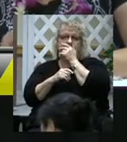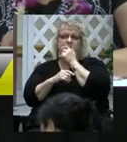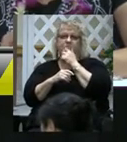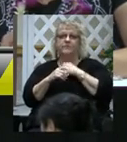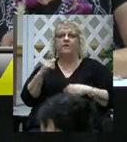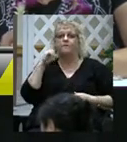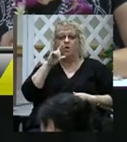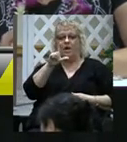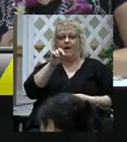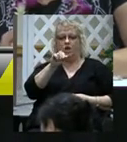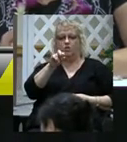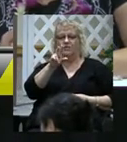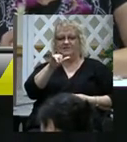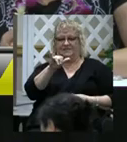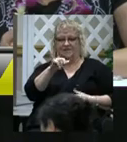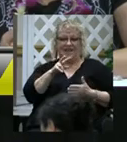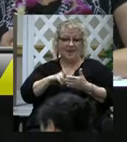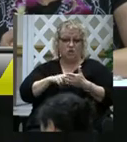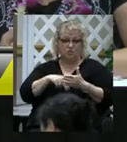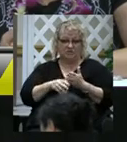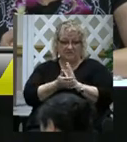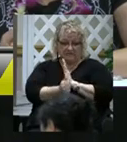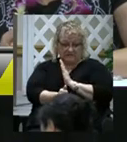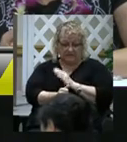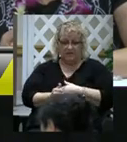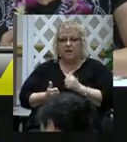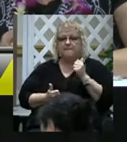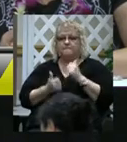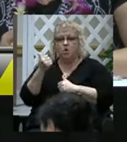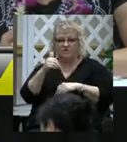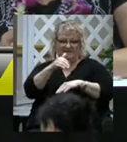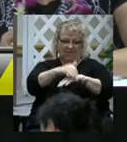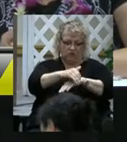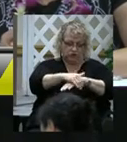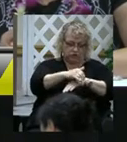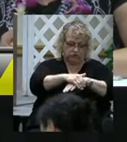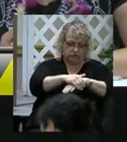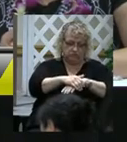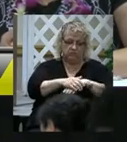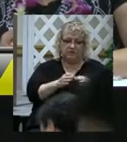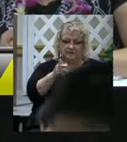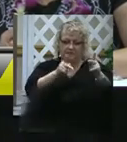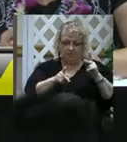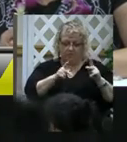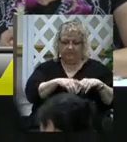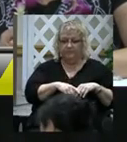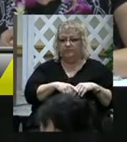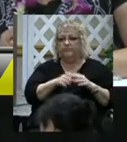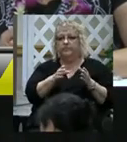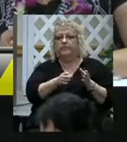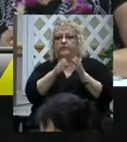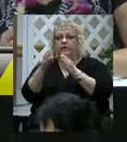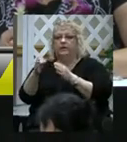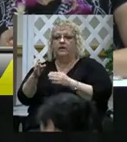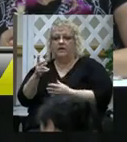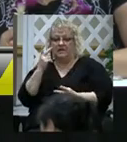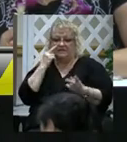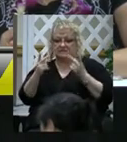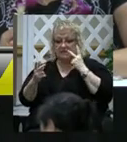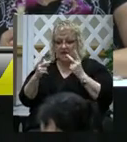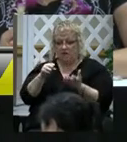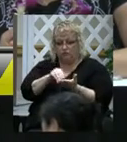for literacy, I mean, it could happen, it's mostly English Yes. individuals. And then sight translating